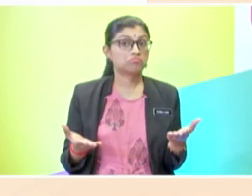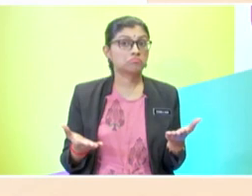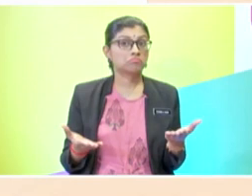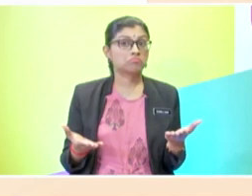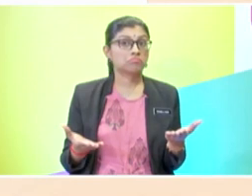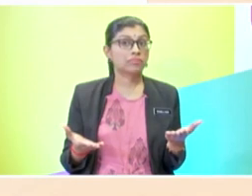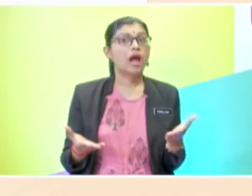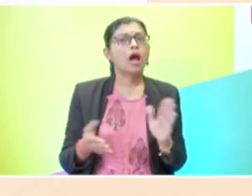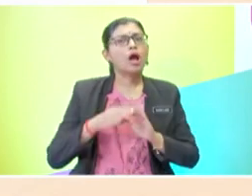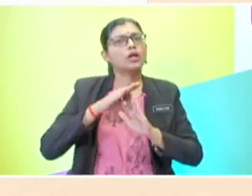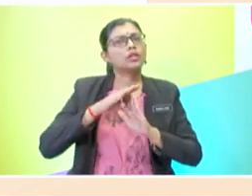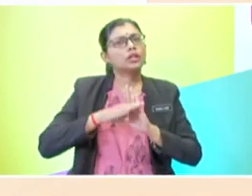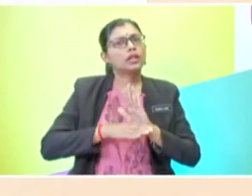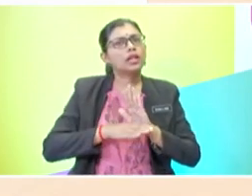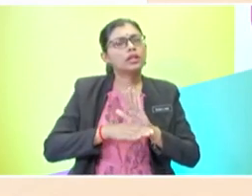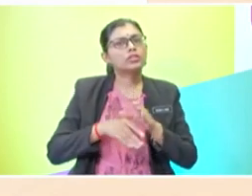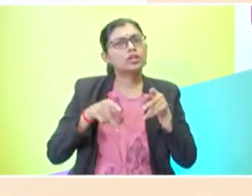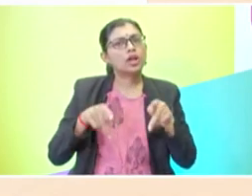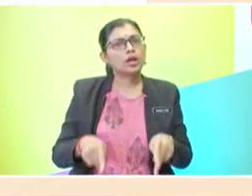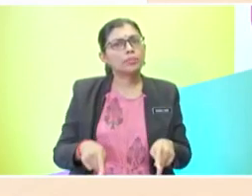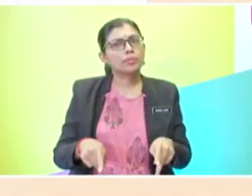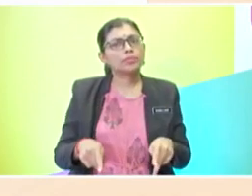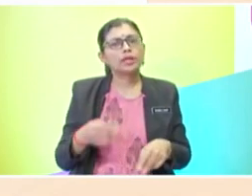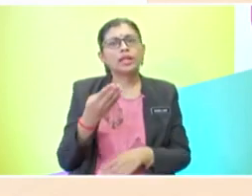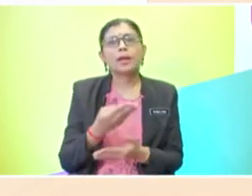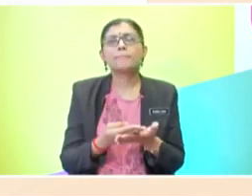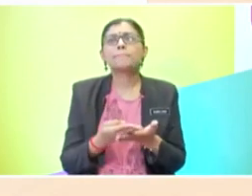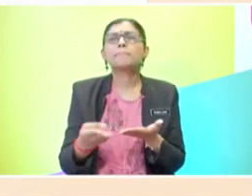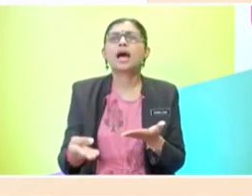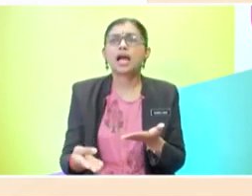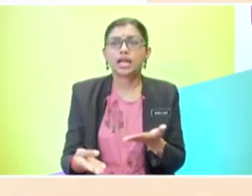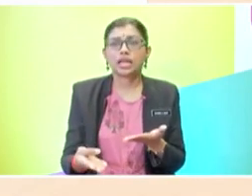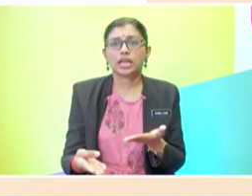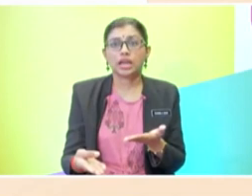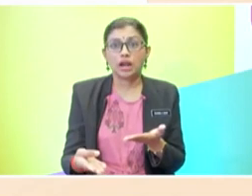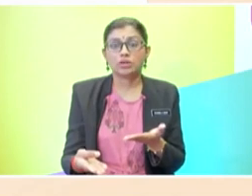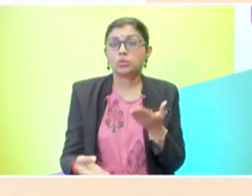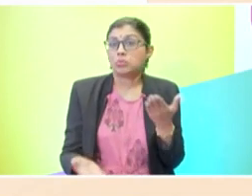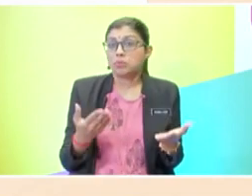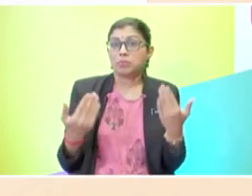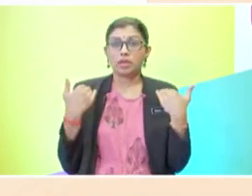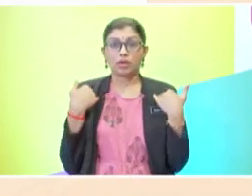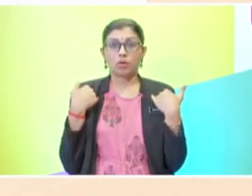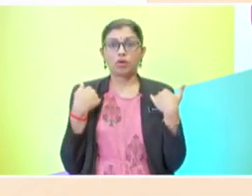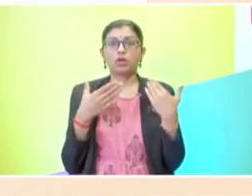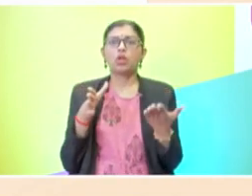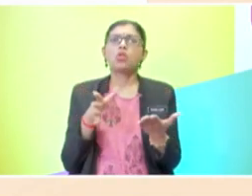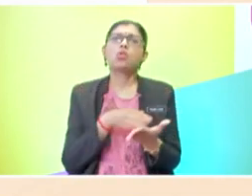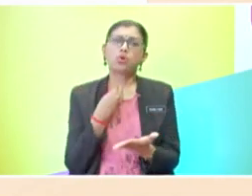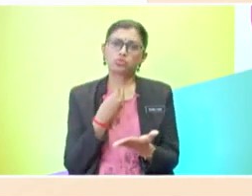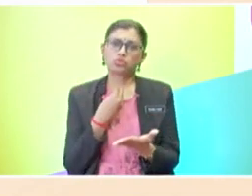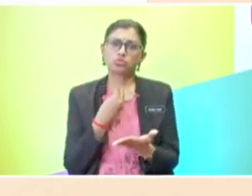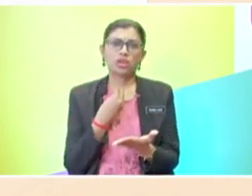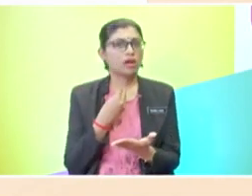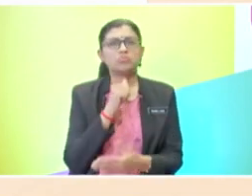have less customers. Less customers and they might face loss, right? Yes. Okay, we see the example here. Calculate the loss incurred by the chendol hawker, okay? To